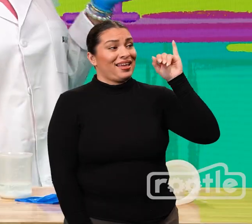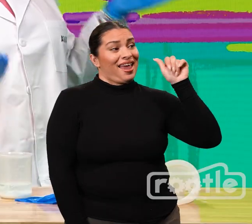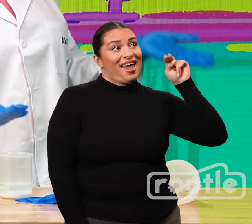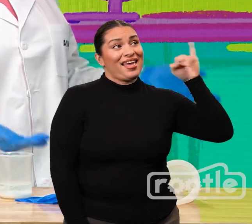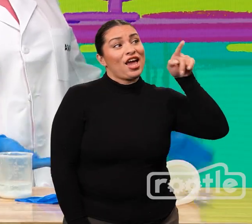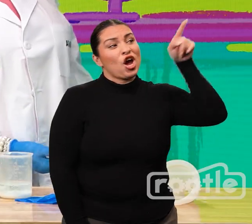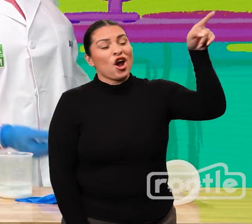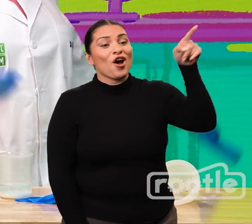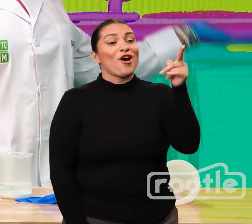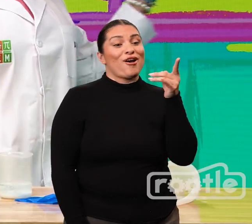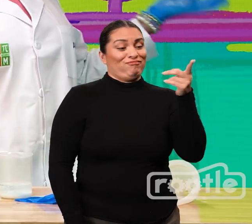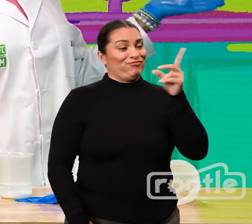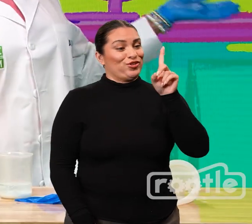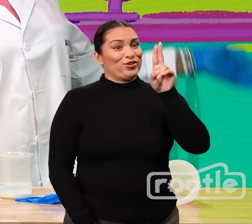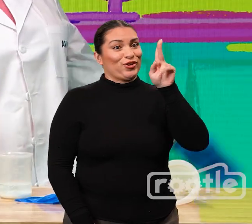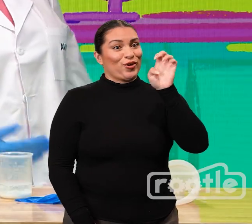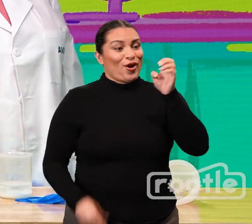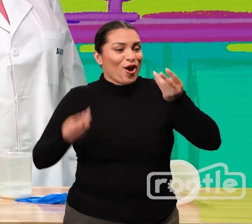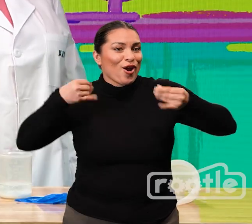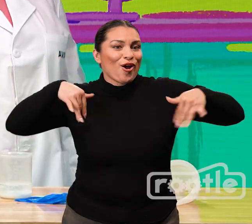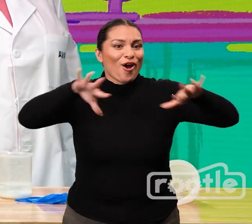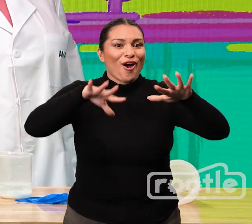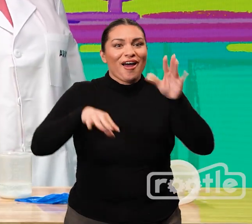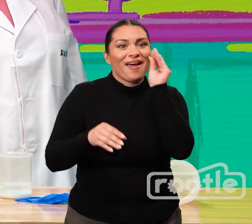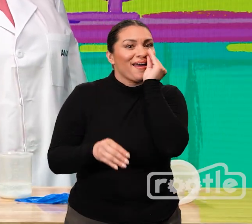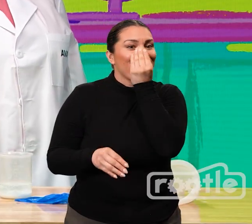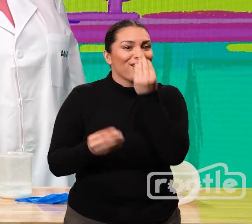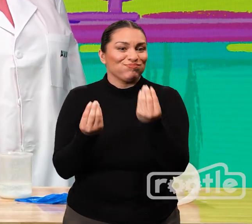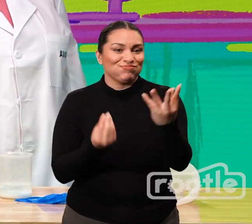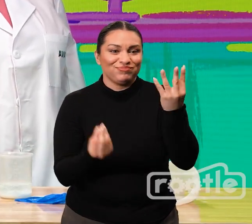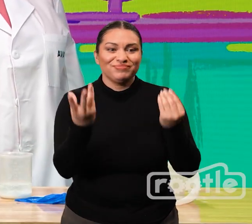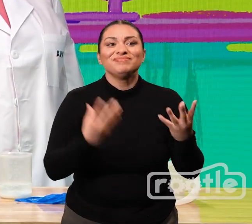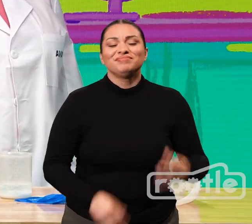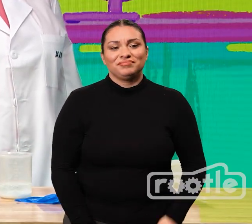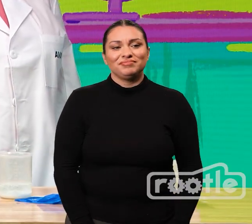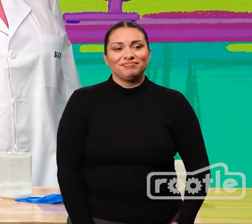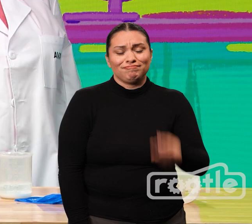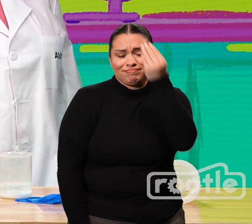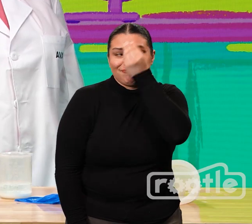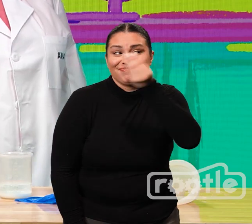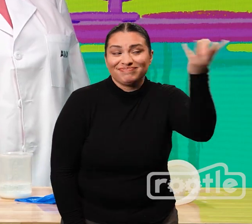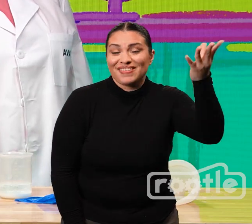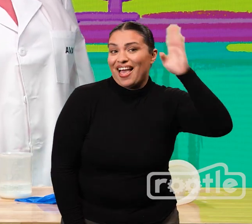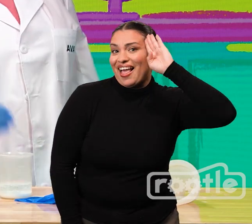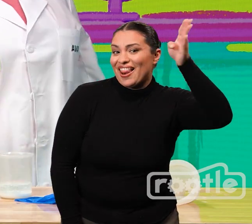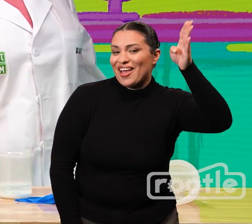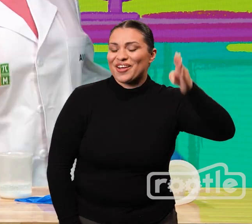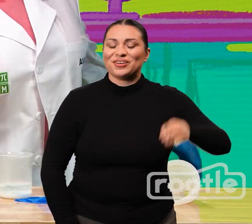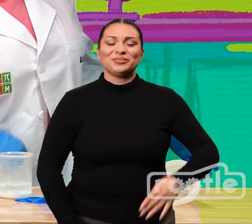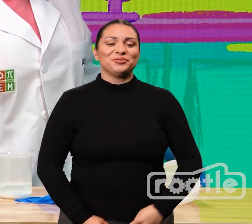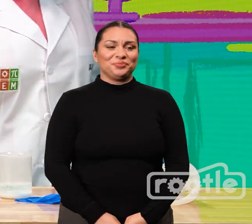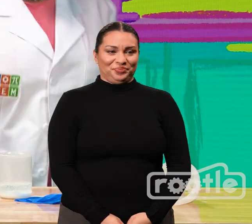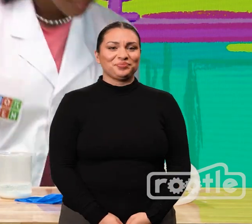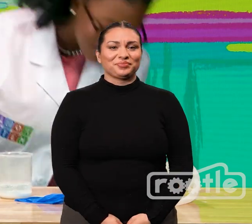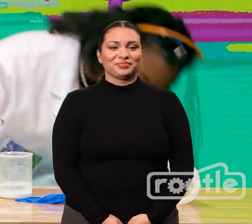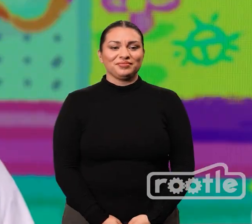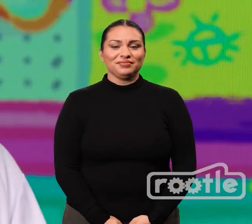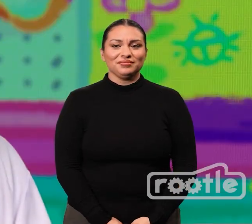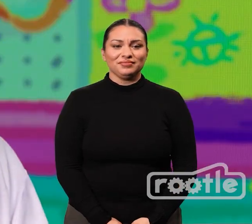at Duke Gardens? We have a big question. Yes, dear, but be sure to tell her I said hello.